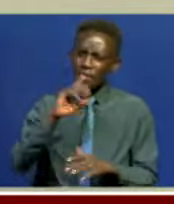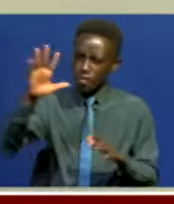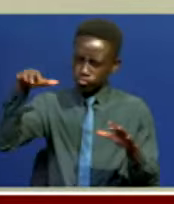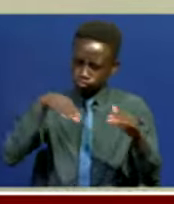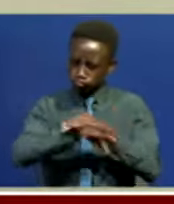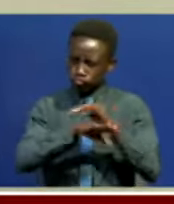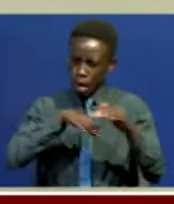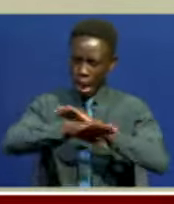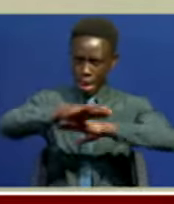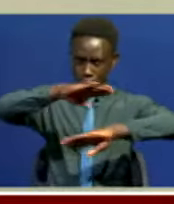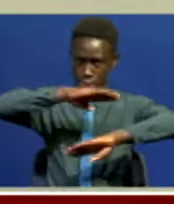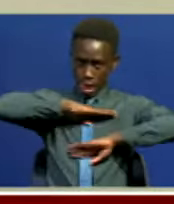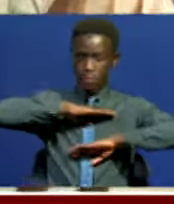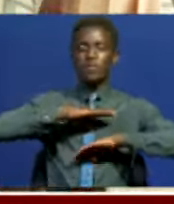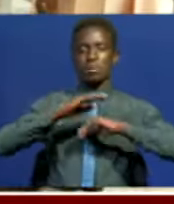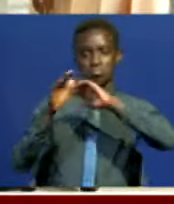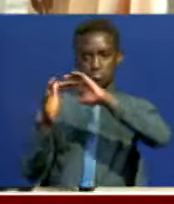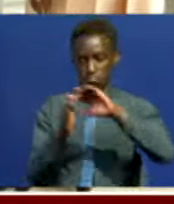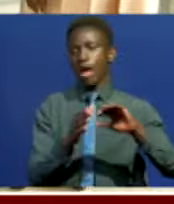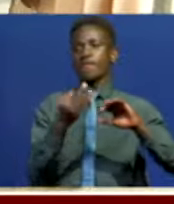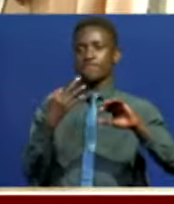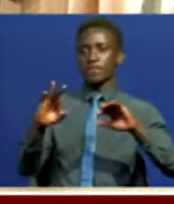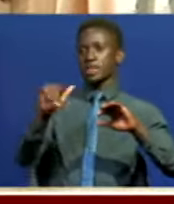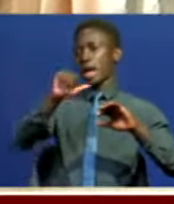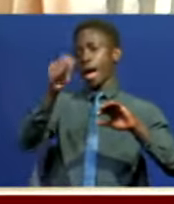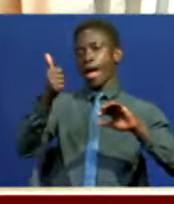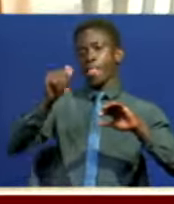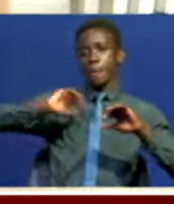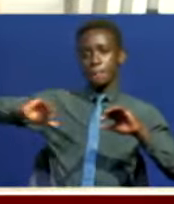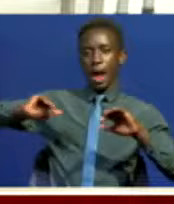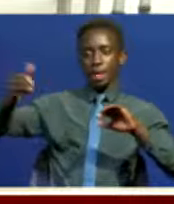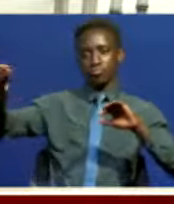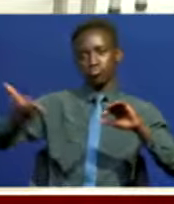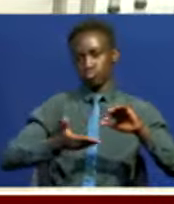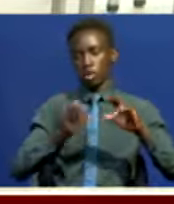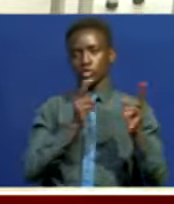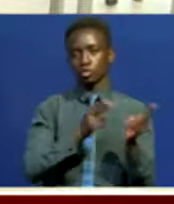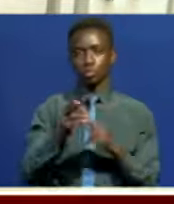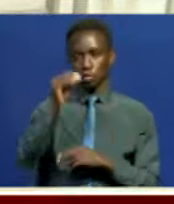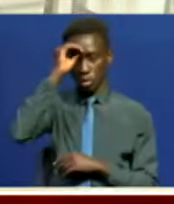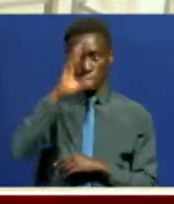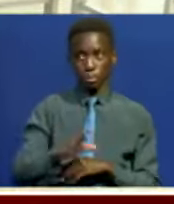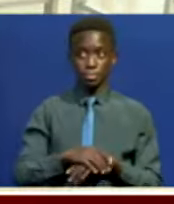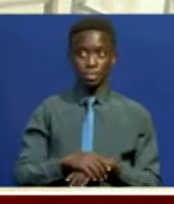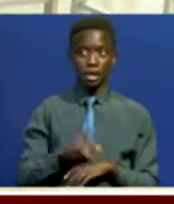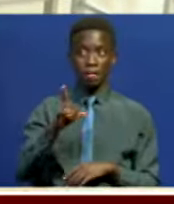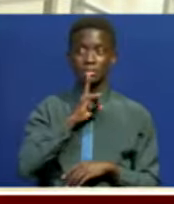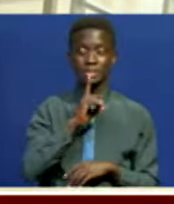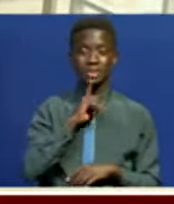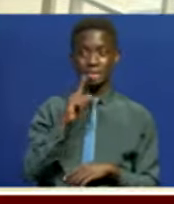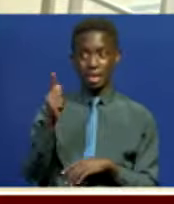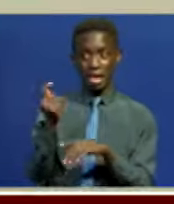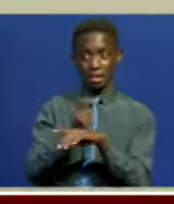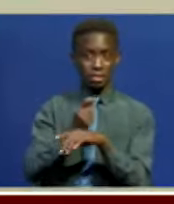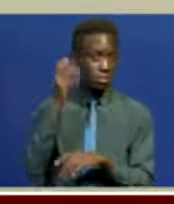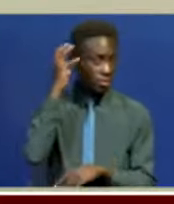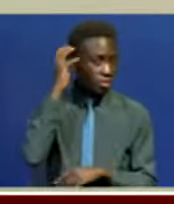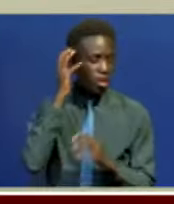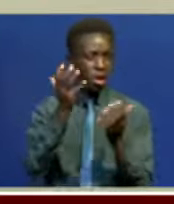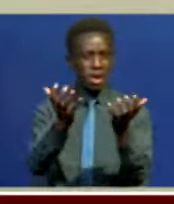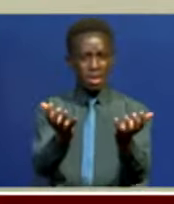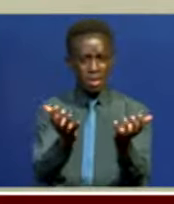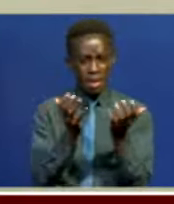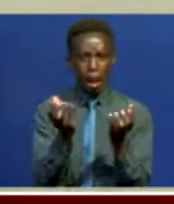the regular students. Chemobo hata hivyo anasema taasisi hii inawahitaji wakufunzi zaidi. We